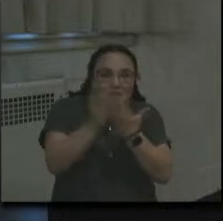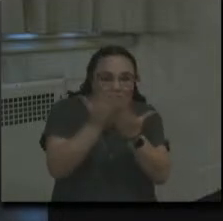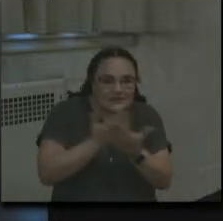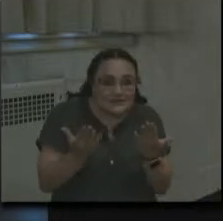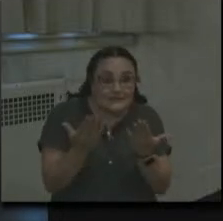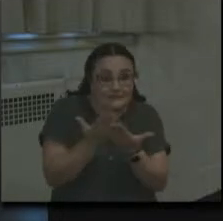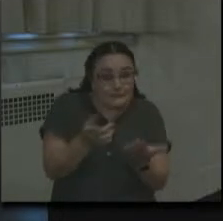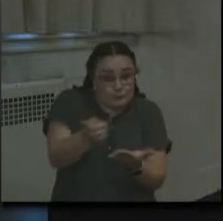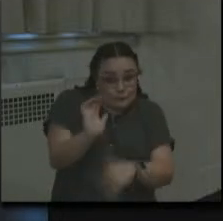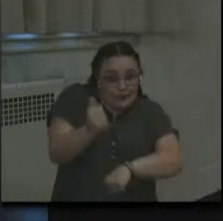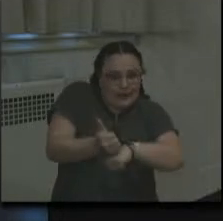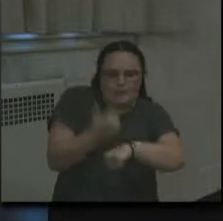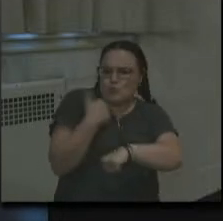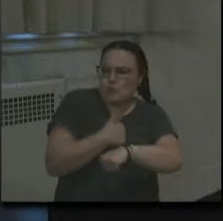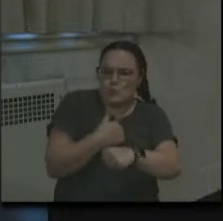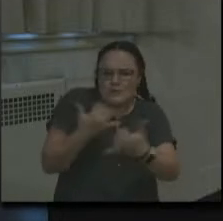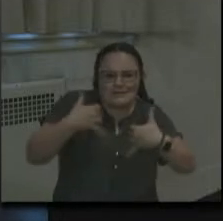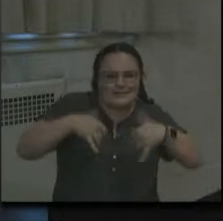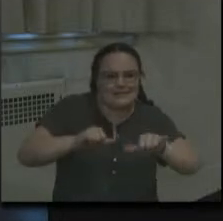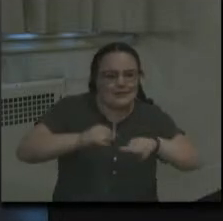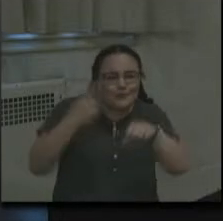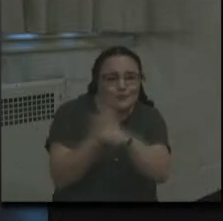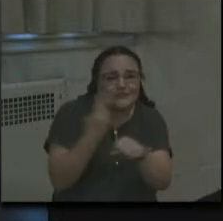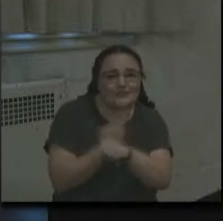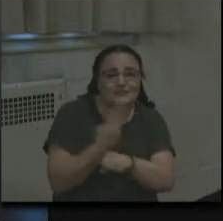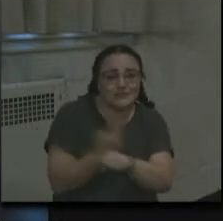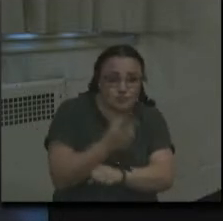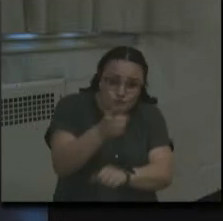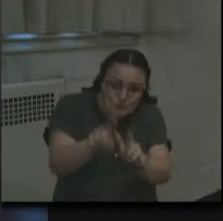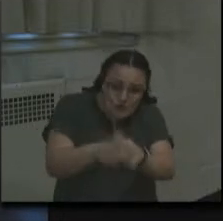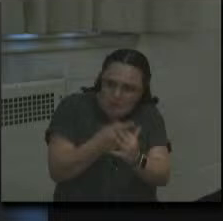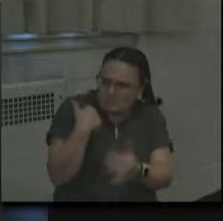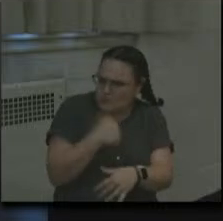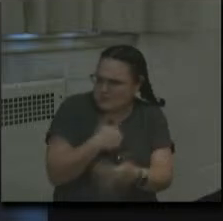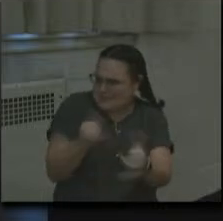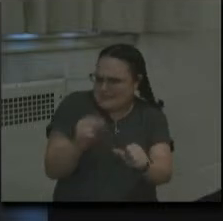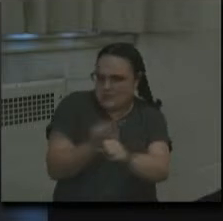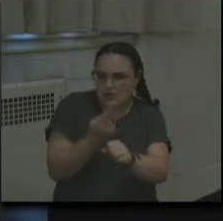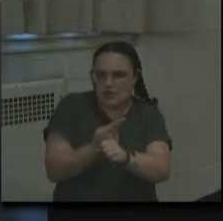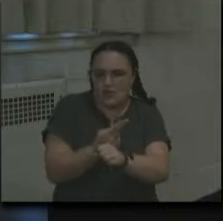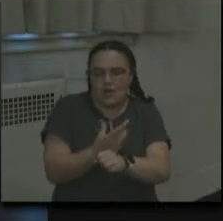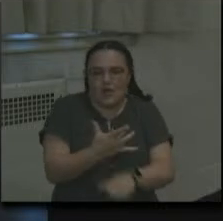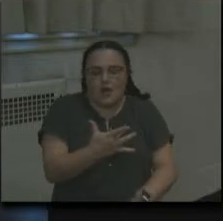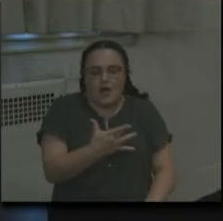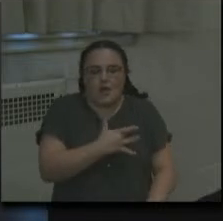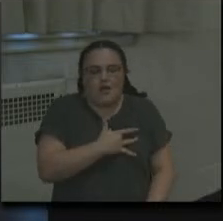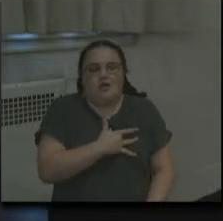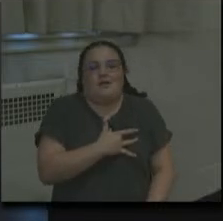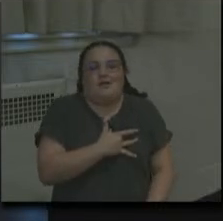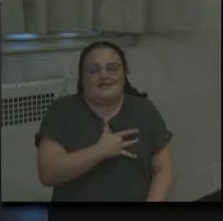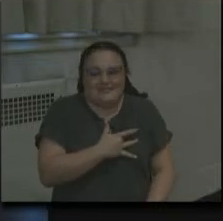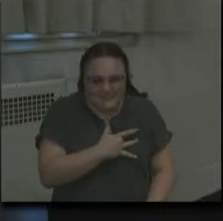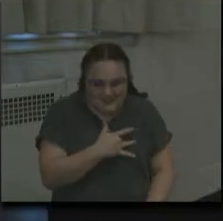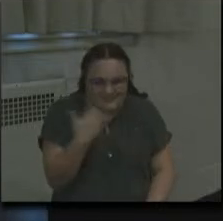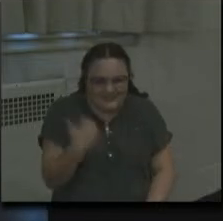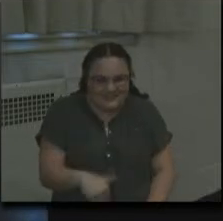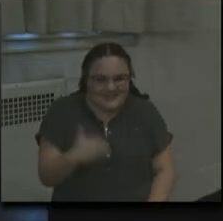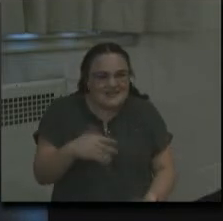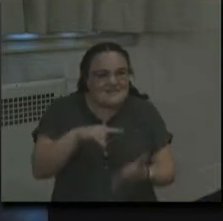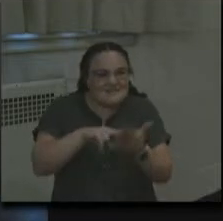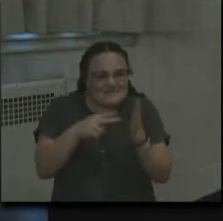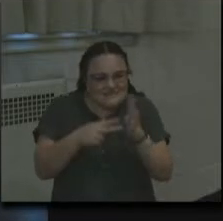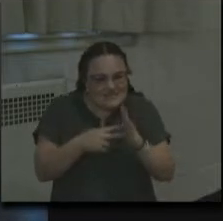of the stuff that you started, that's a tribute to something that will stand the test of